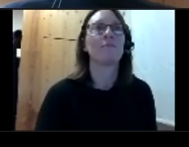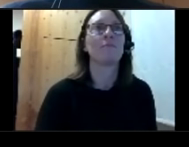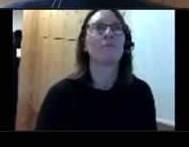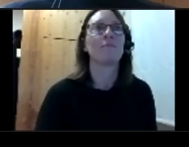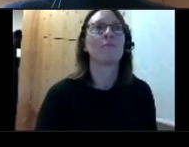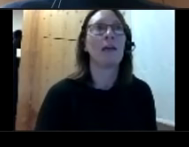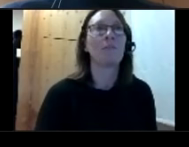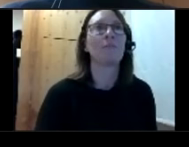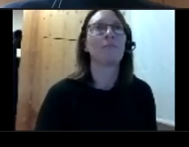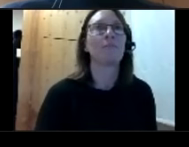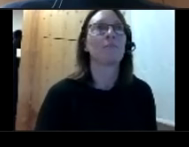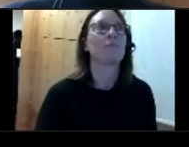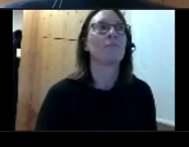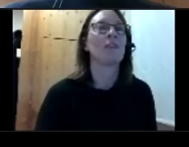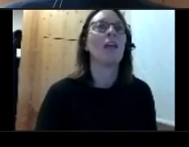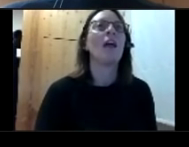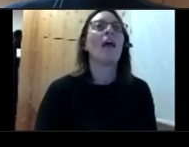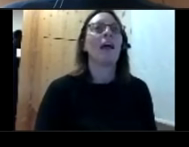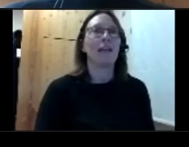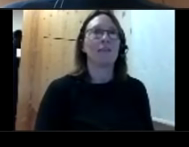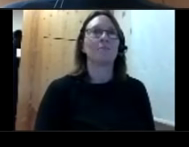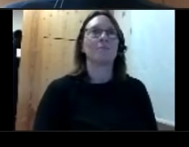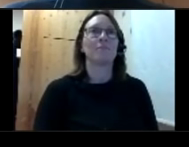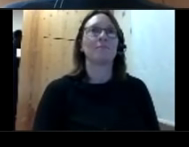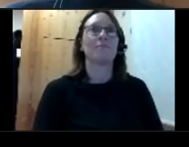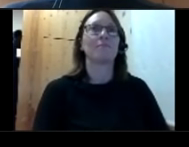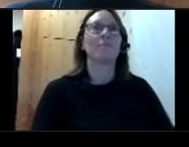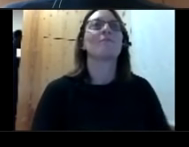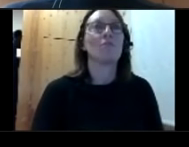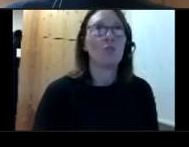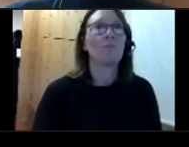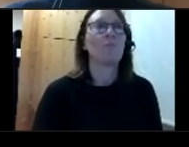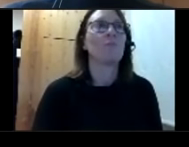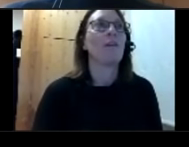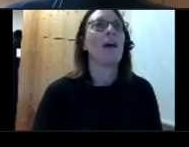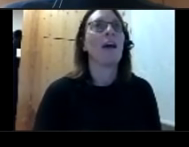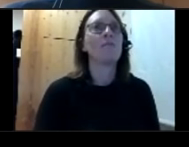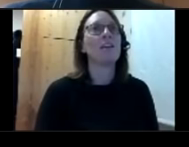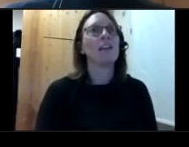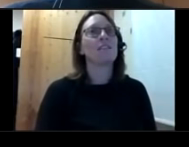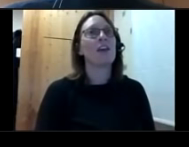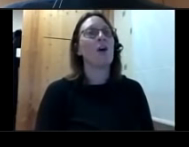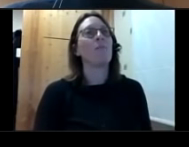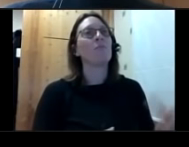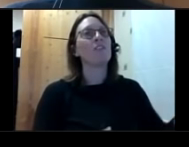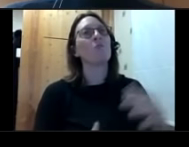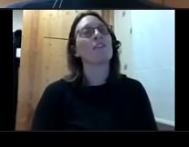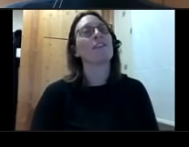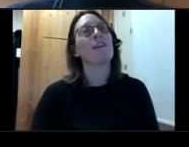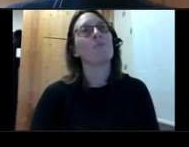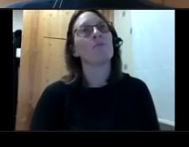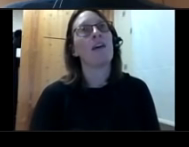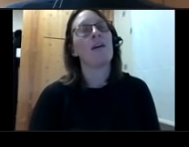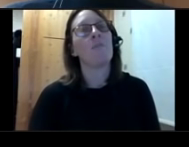the Derby example. I think it would be useful for you to talk about Kent, but I'd like to get to the questions if we can soon. So. Absolutely. So this is one of